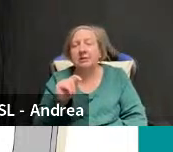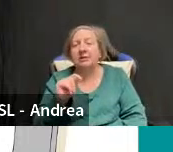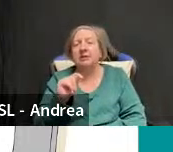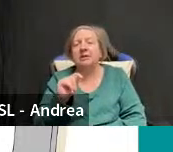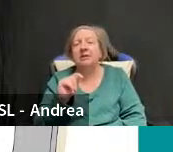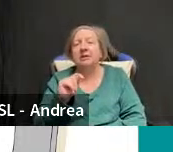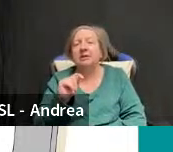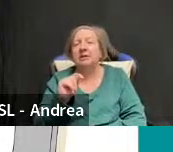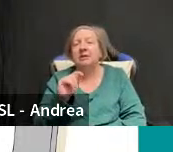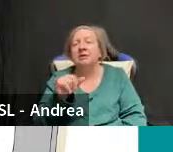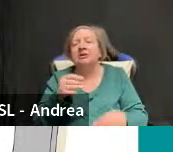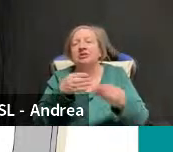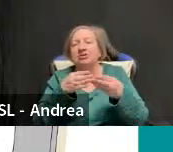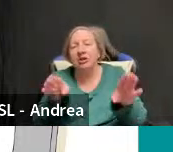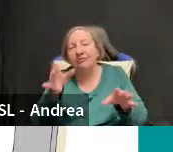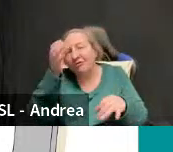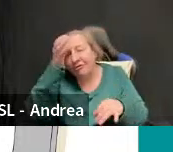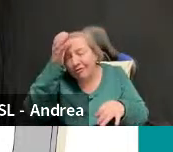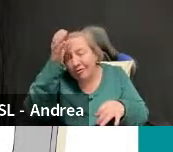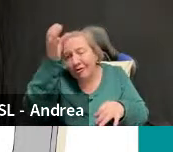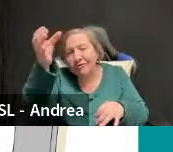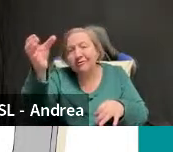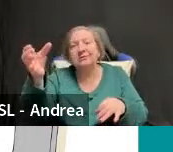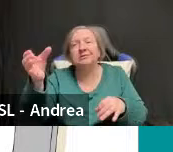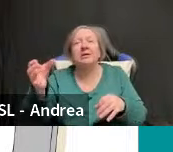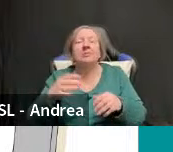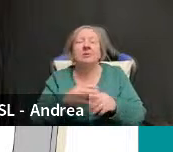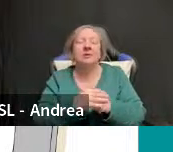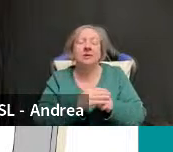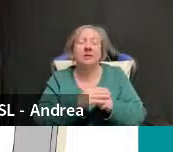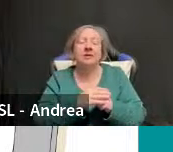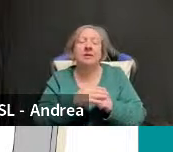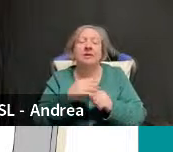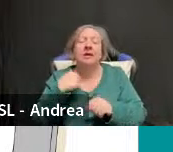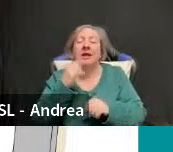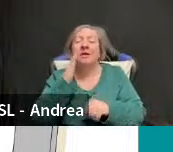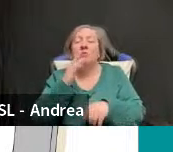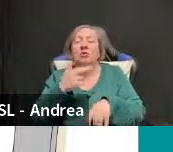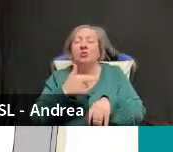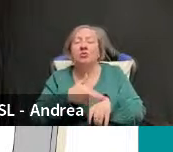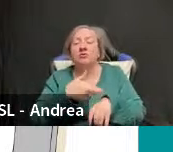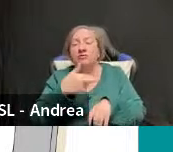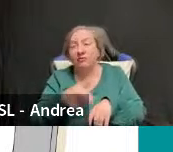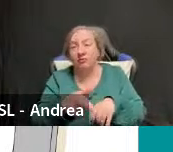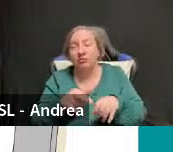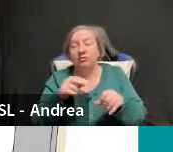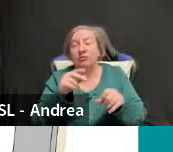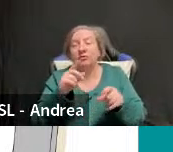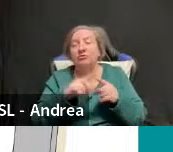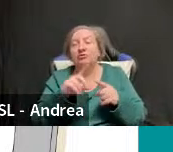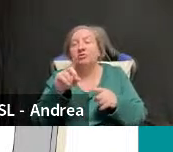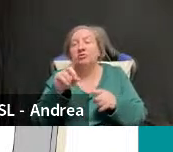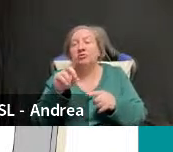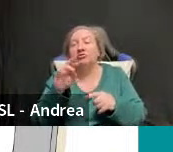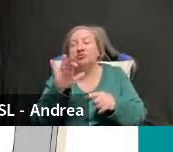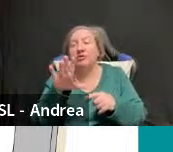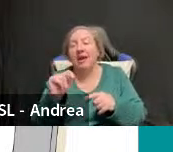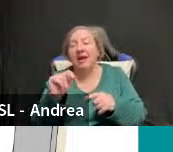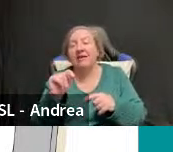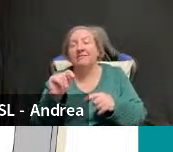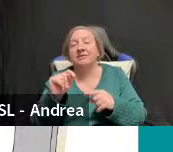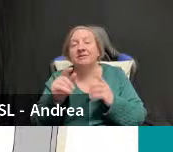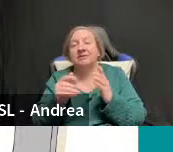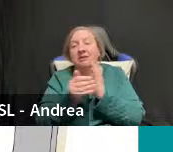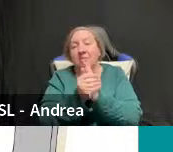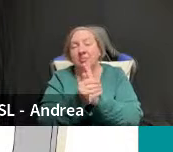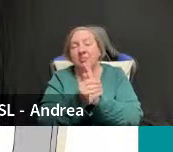the general concept. I would refer to the draft supplemental when it comes out, and it will